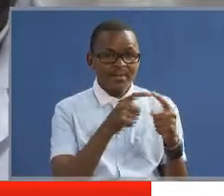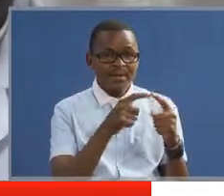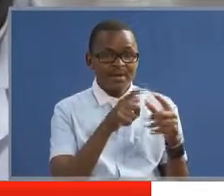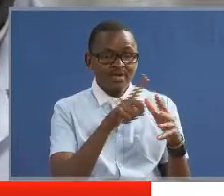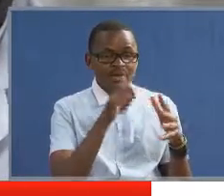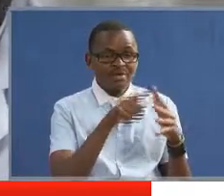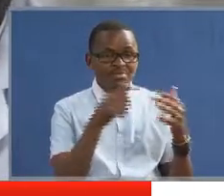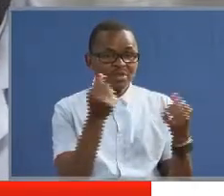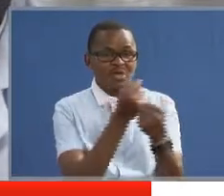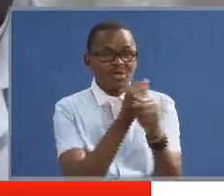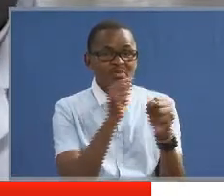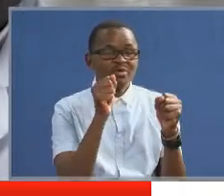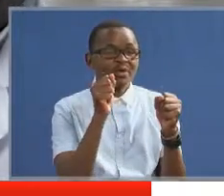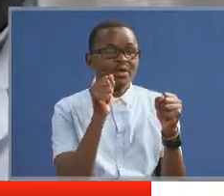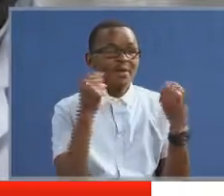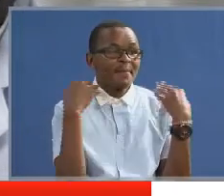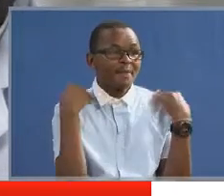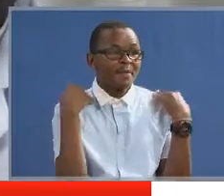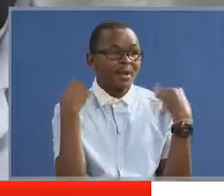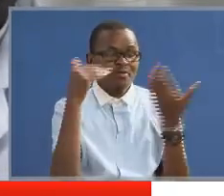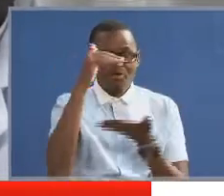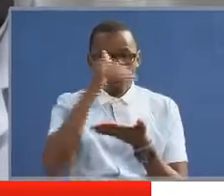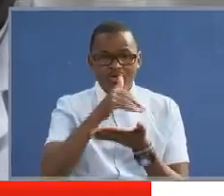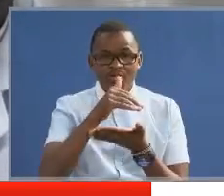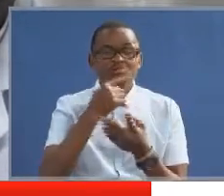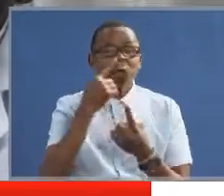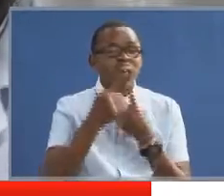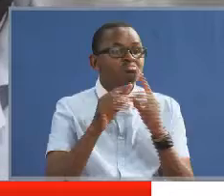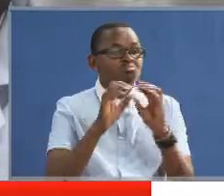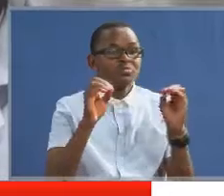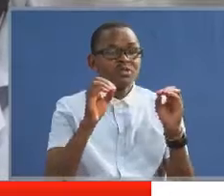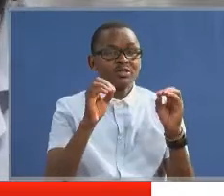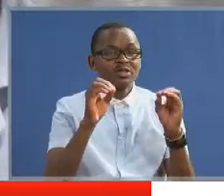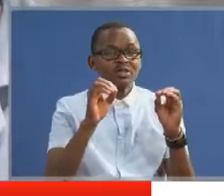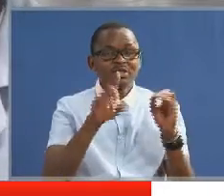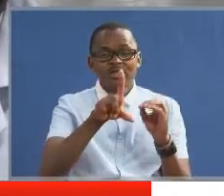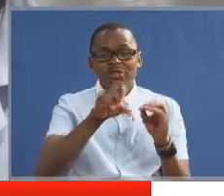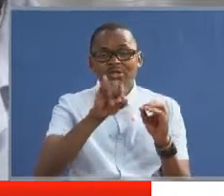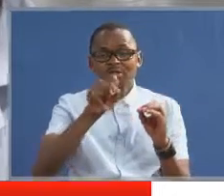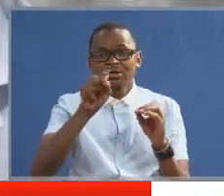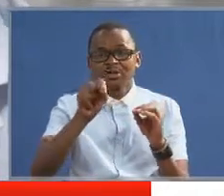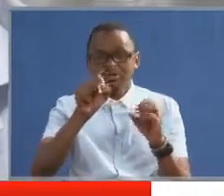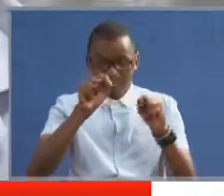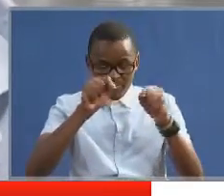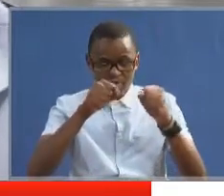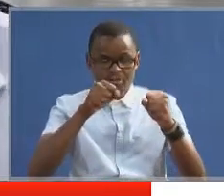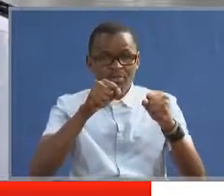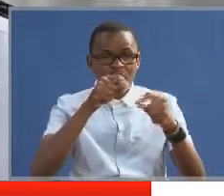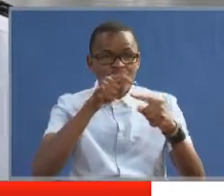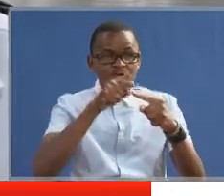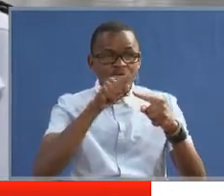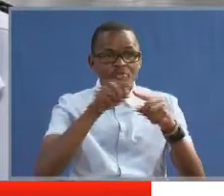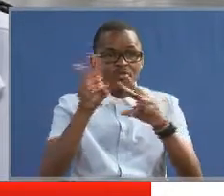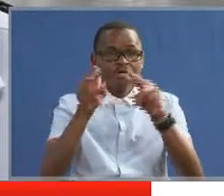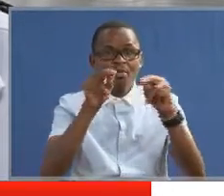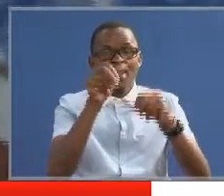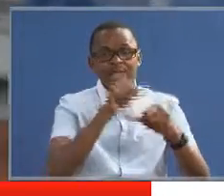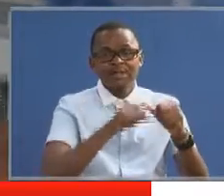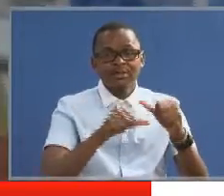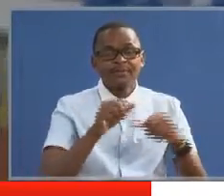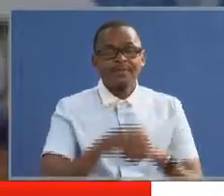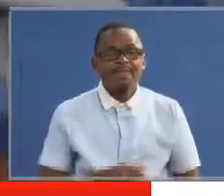can't exercise, they can't walk. So you have to reduce. When you do breast reduction with a lift, so that they can be able to do their normal